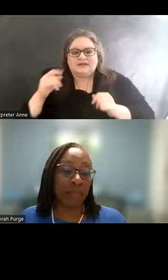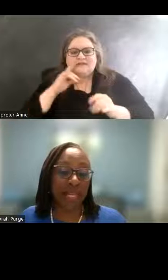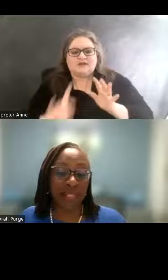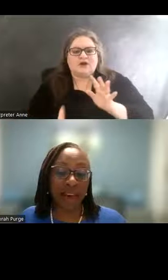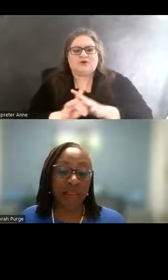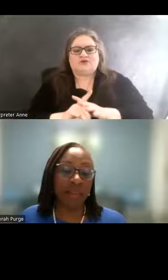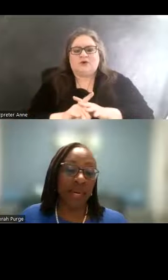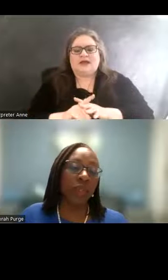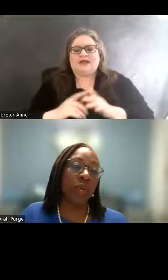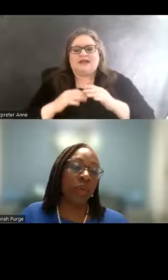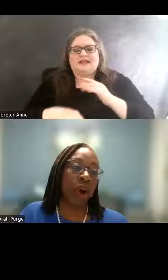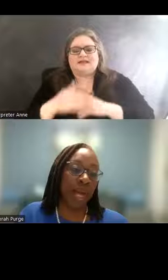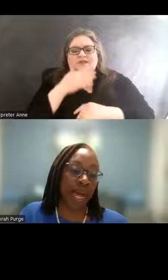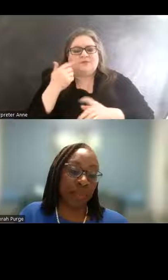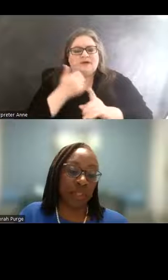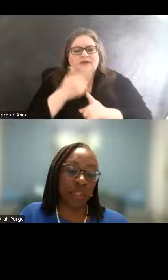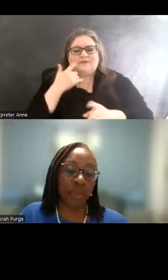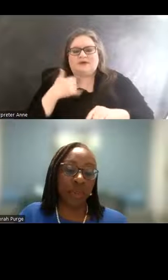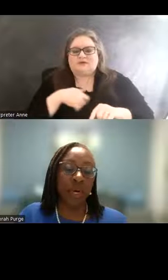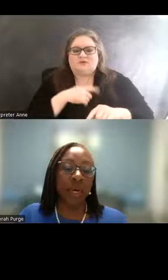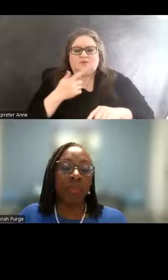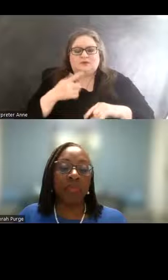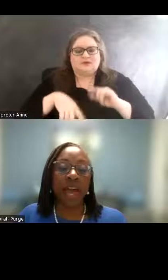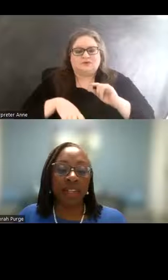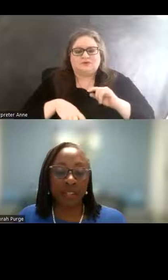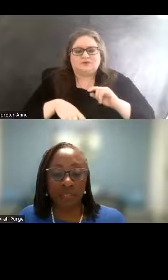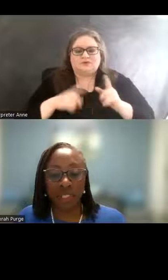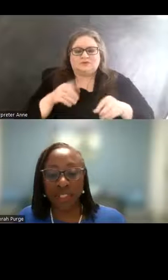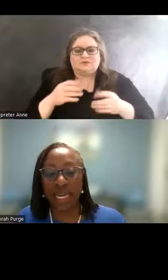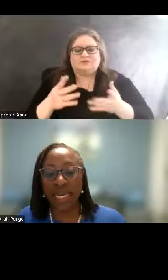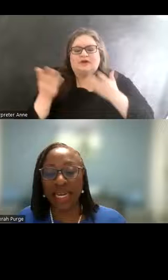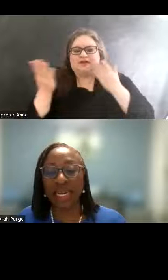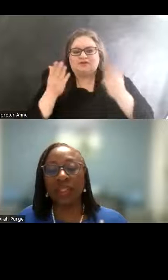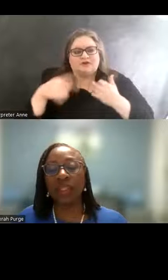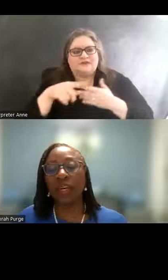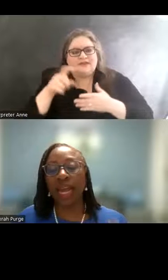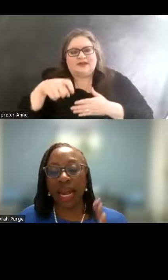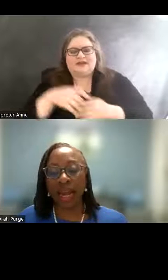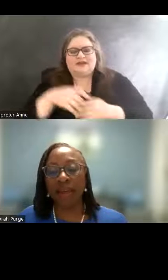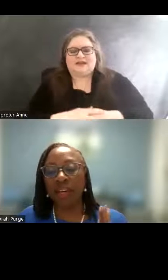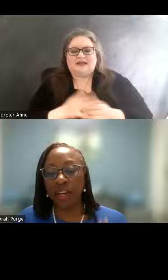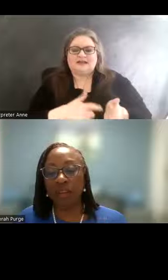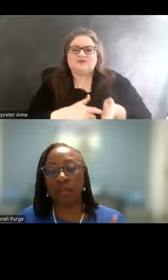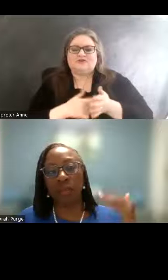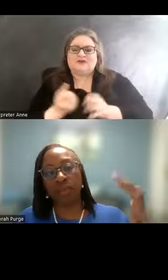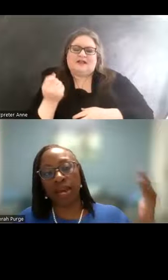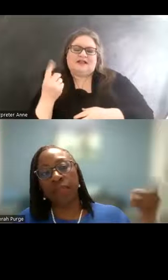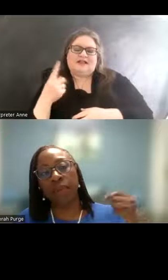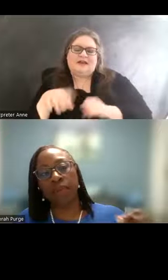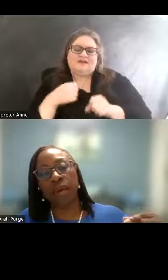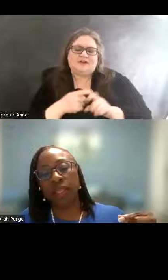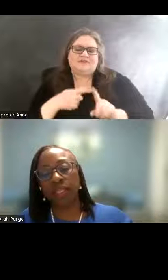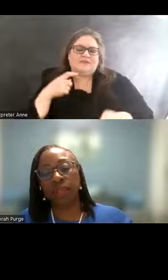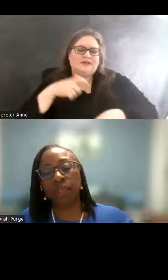than their best self because we were unable to provide the services that they need? It took 11 years from the